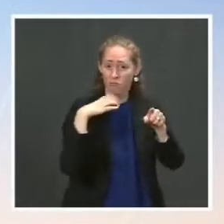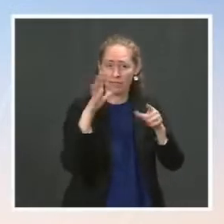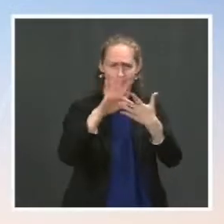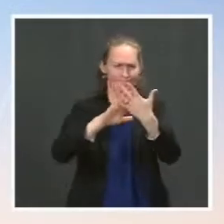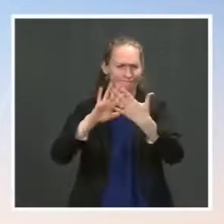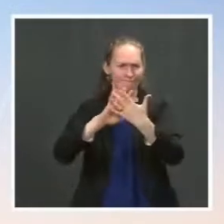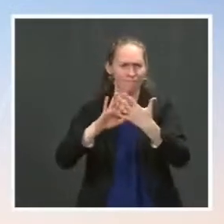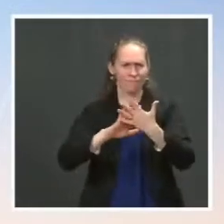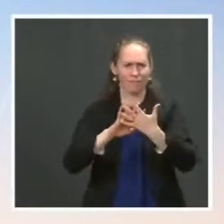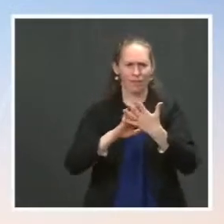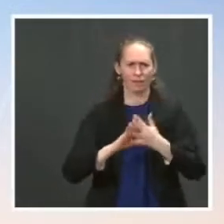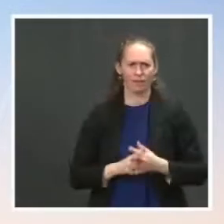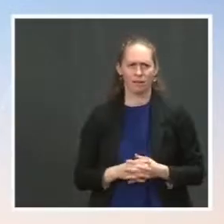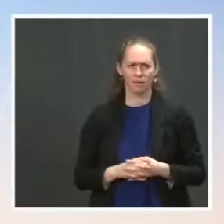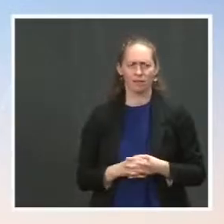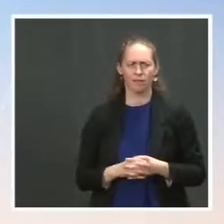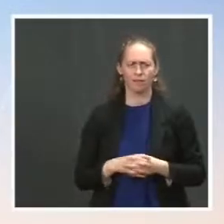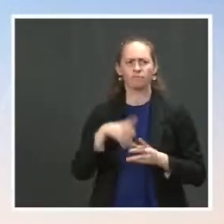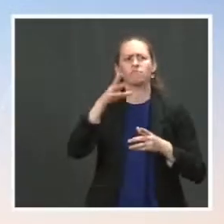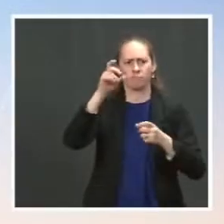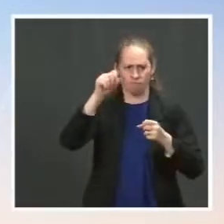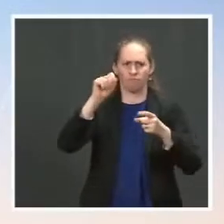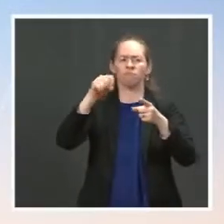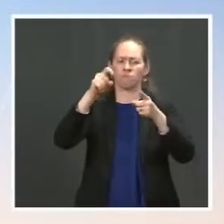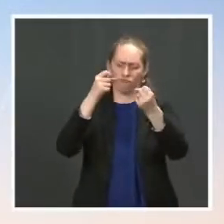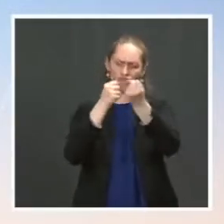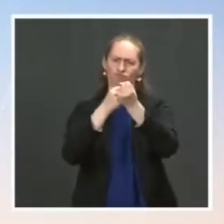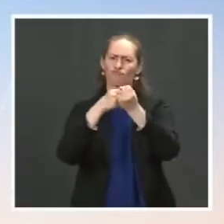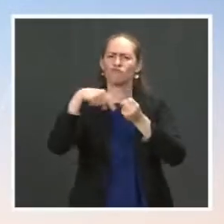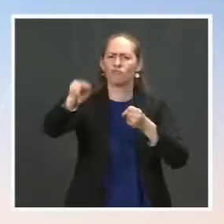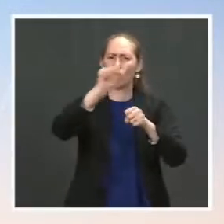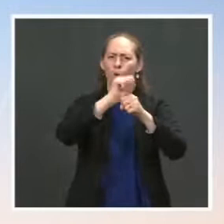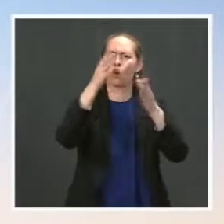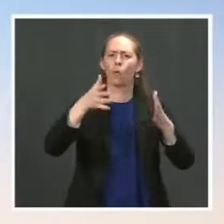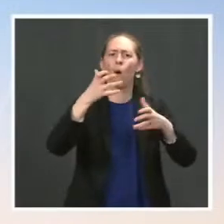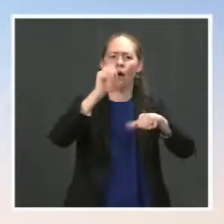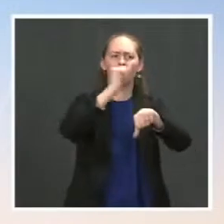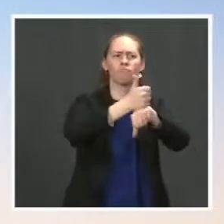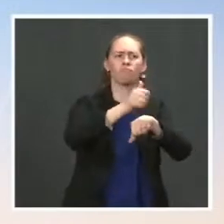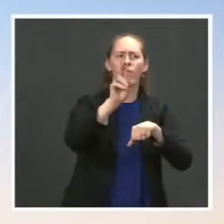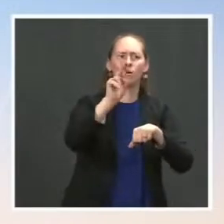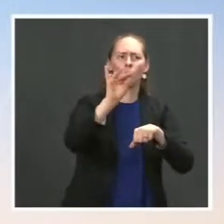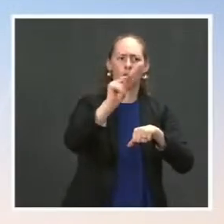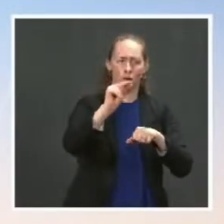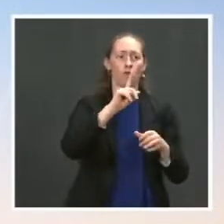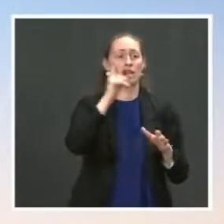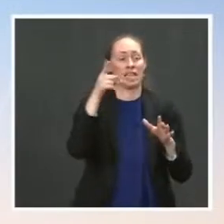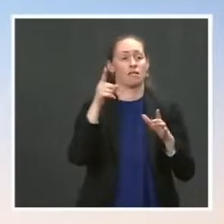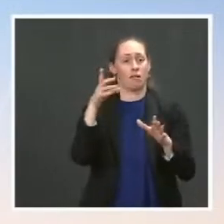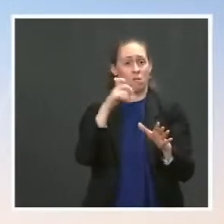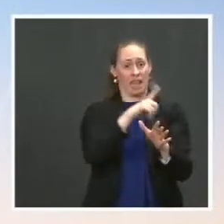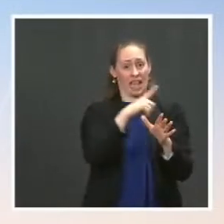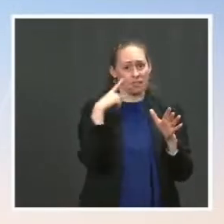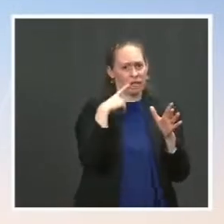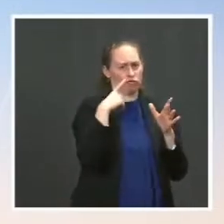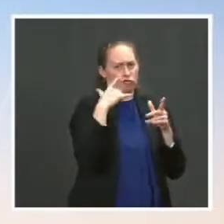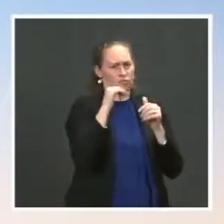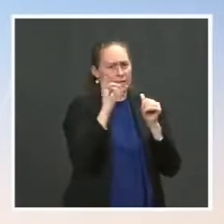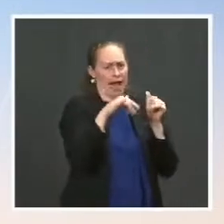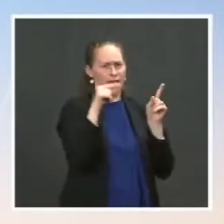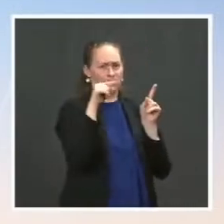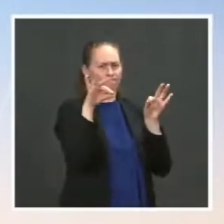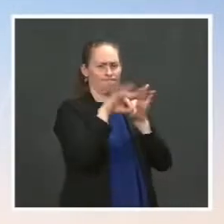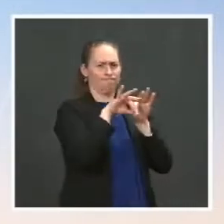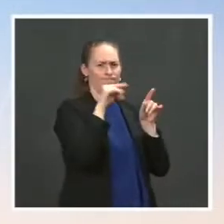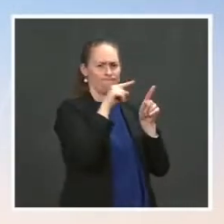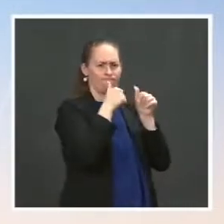and rights of workers to organize. I don't have anything on the legislative strategy and how what that will look like moving forward. I'd